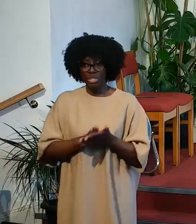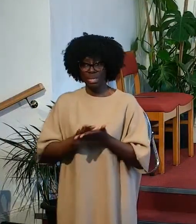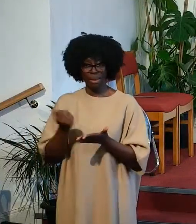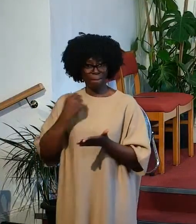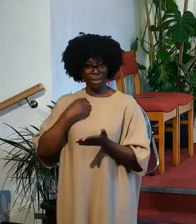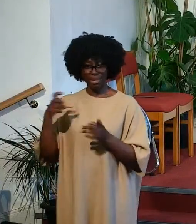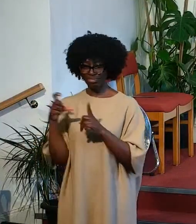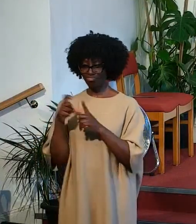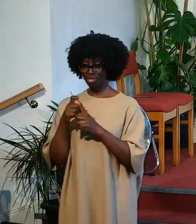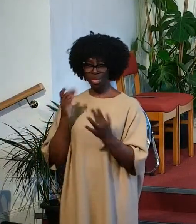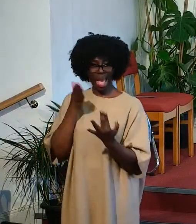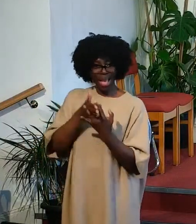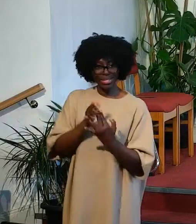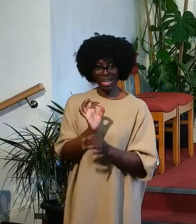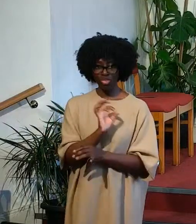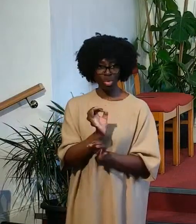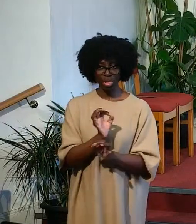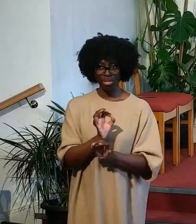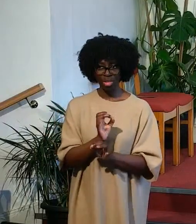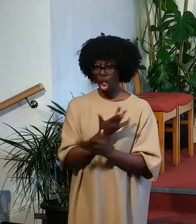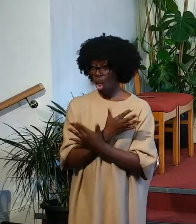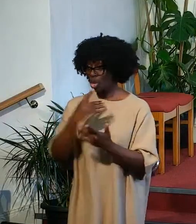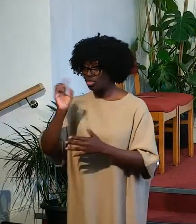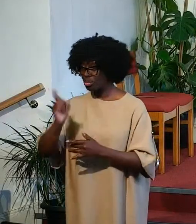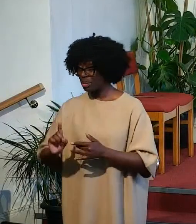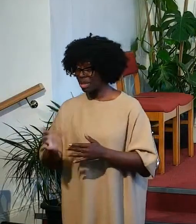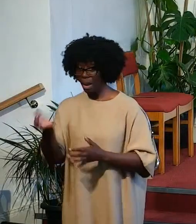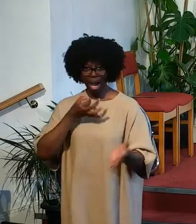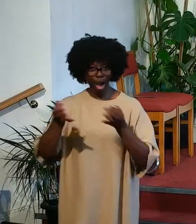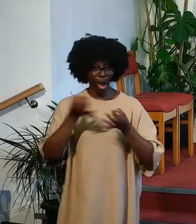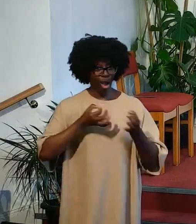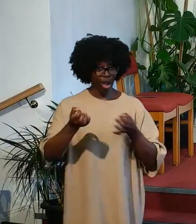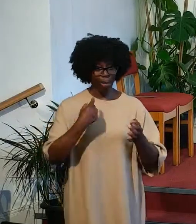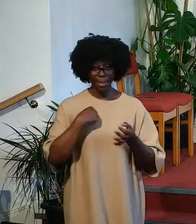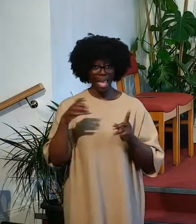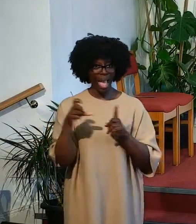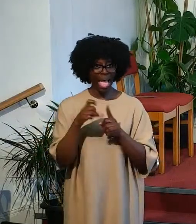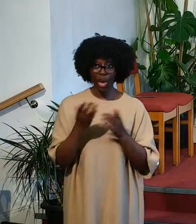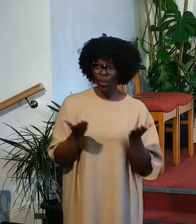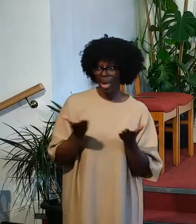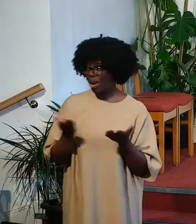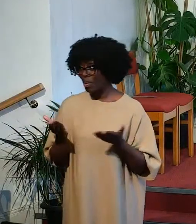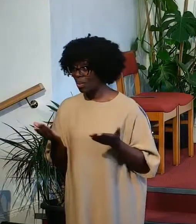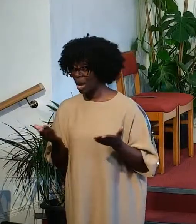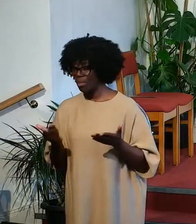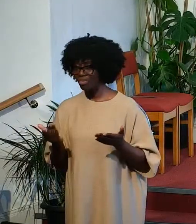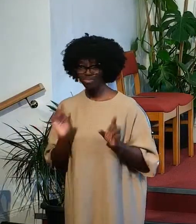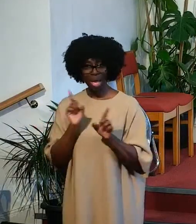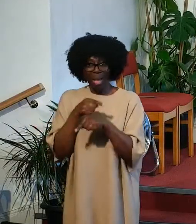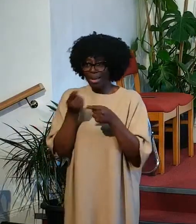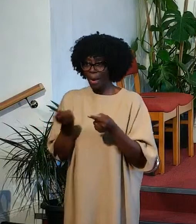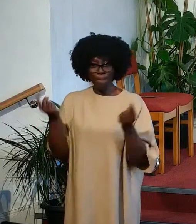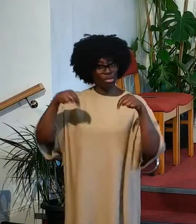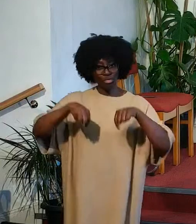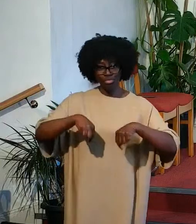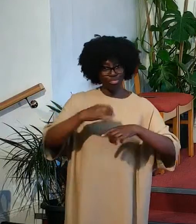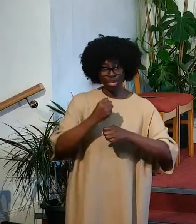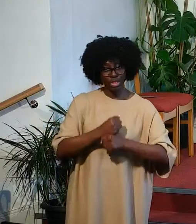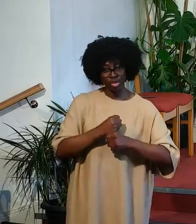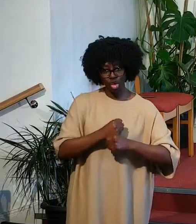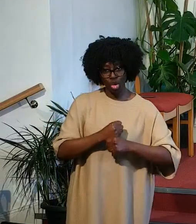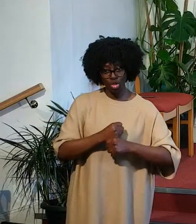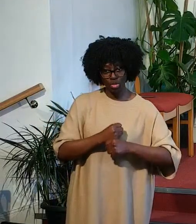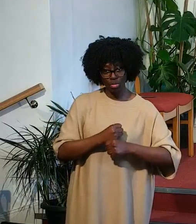Many people always ask for Hannah because they haven't seen her for years, but I cannot bring her to church, not just